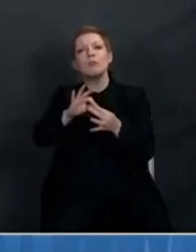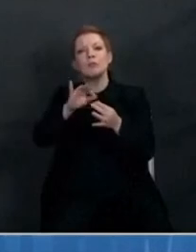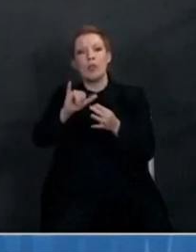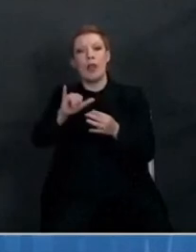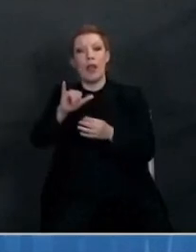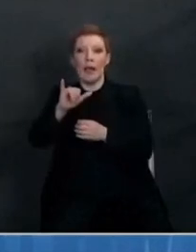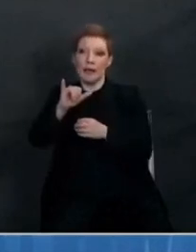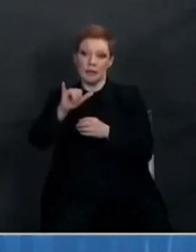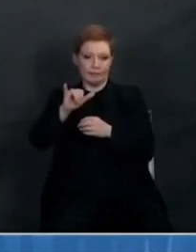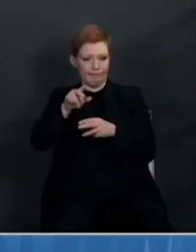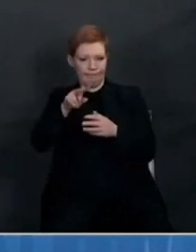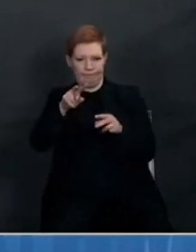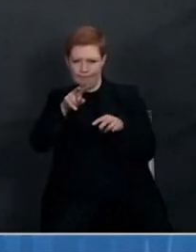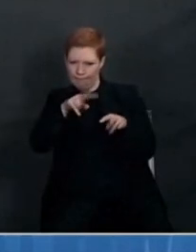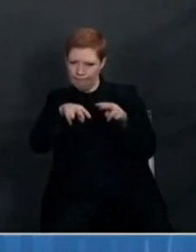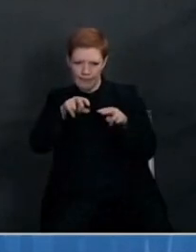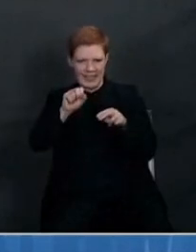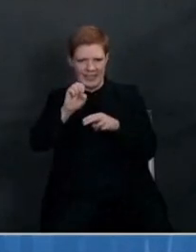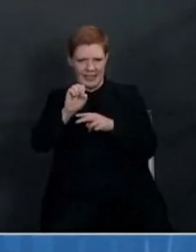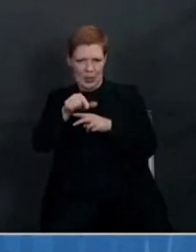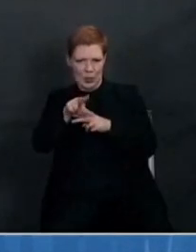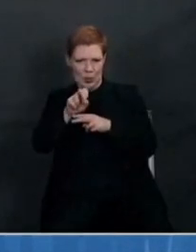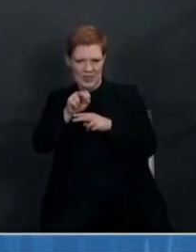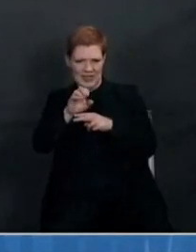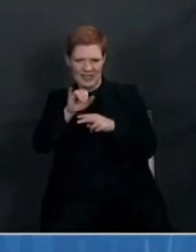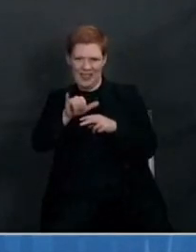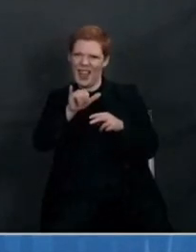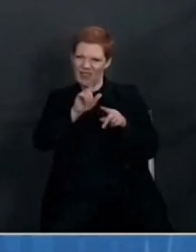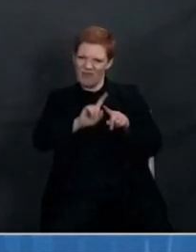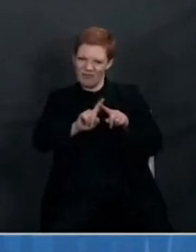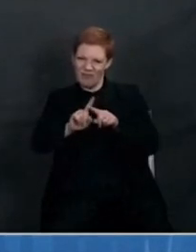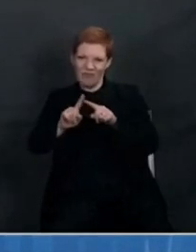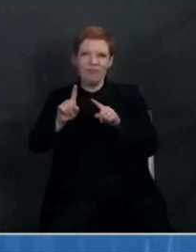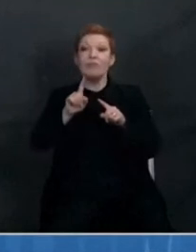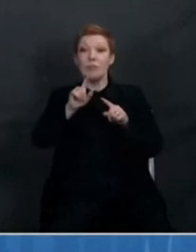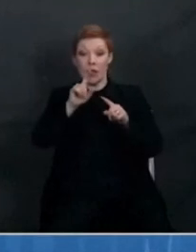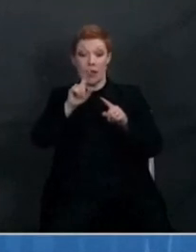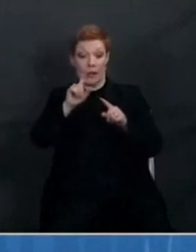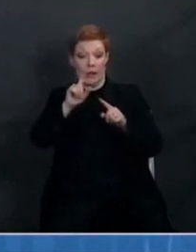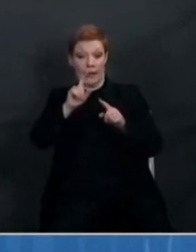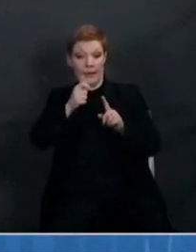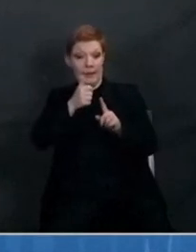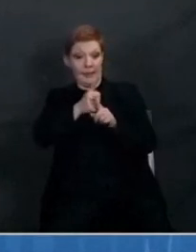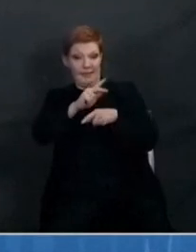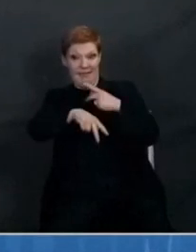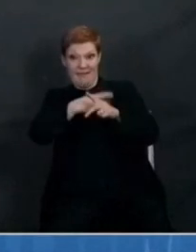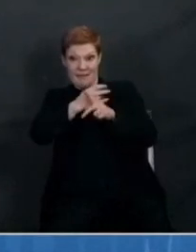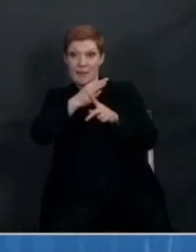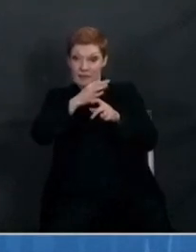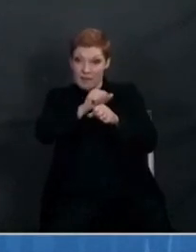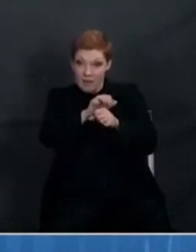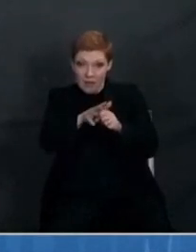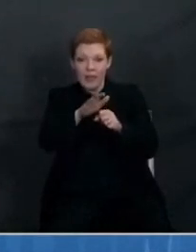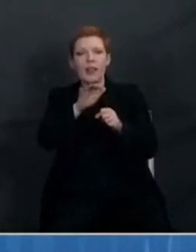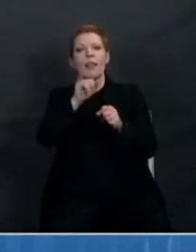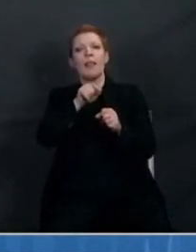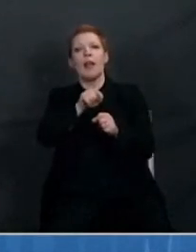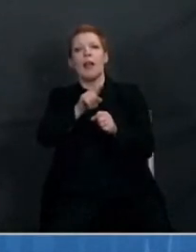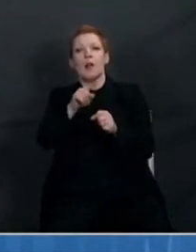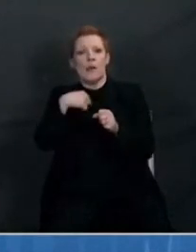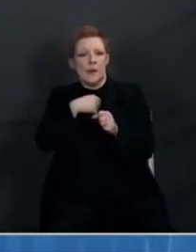surveillance. This is a good start. However, we recognize that more resources and capacity are needed to increase our country's